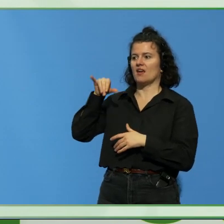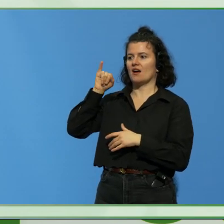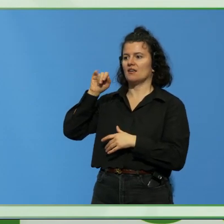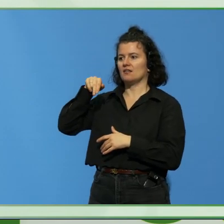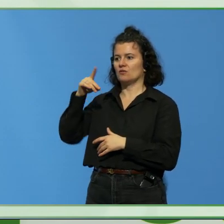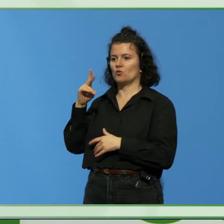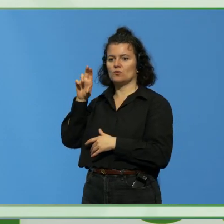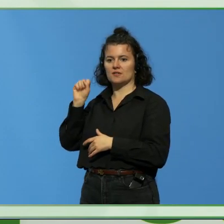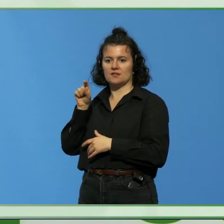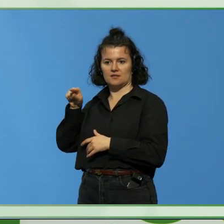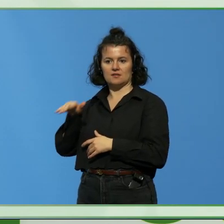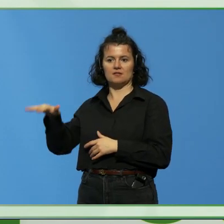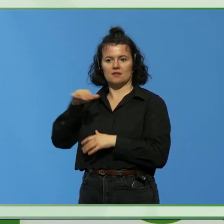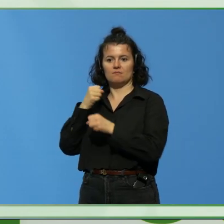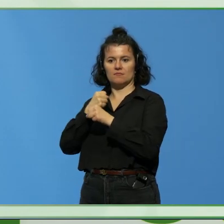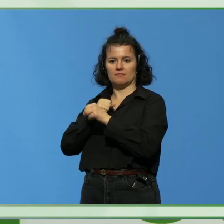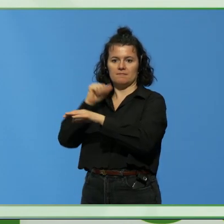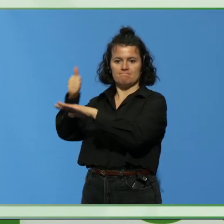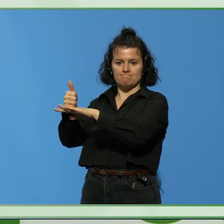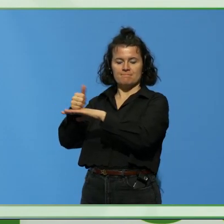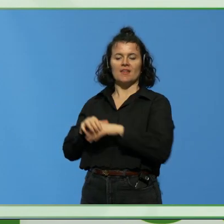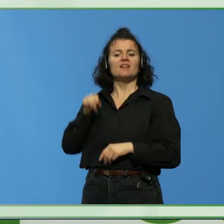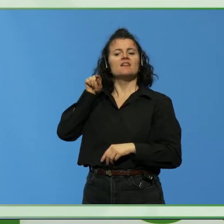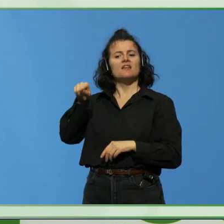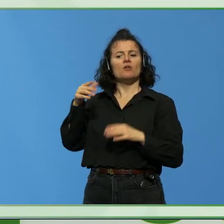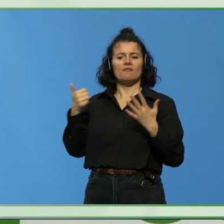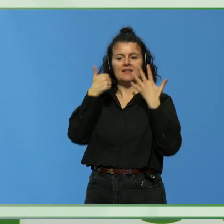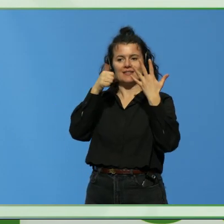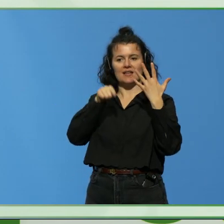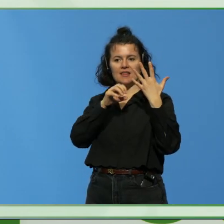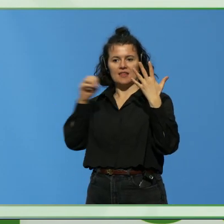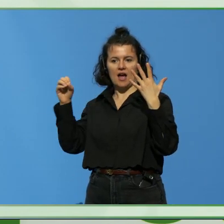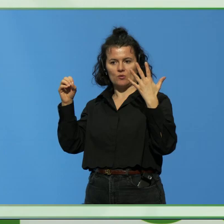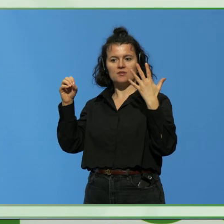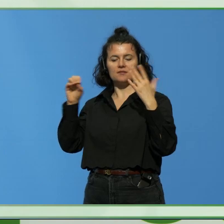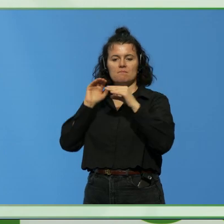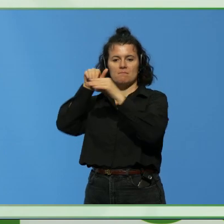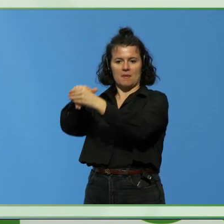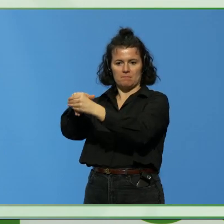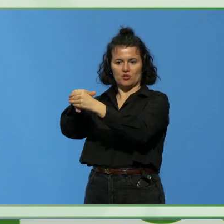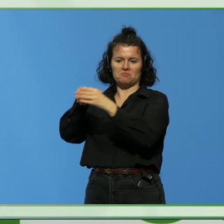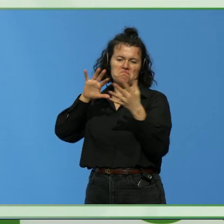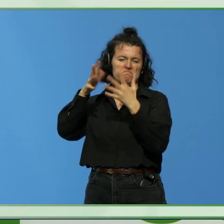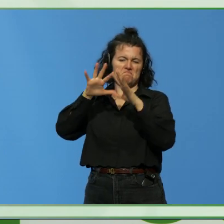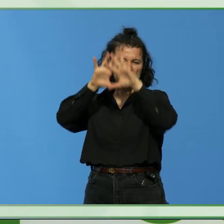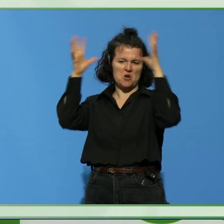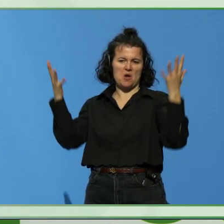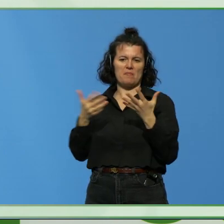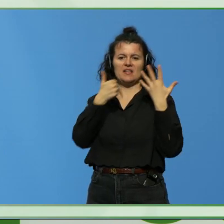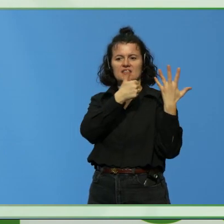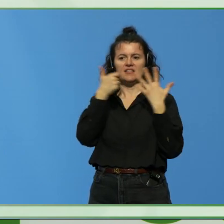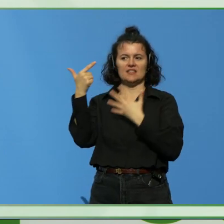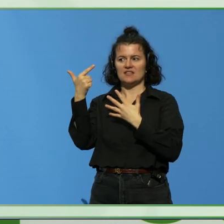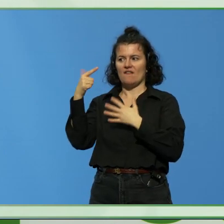organization. Globally, we are about 6,000 members across 67 chapters. And we have access to some of